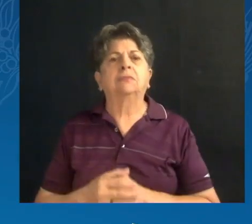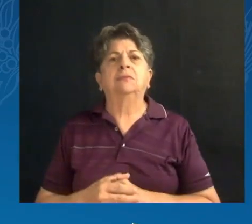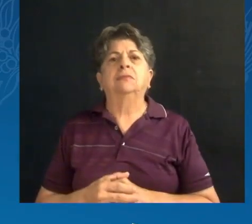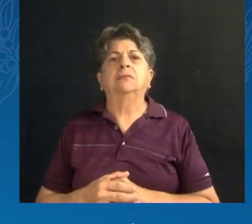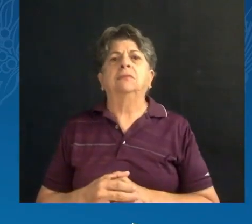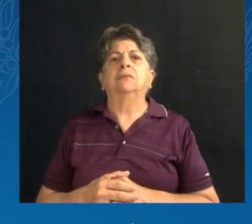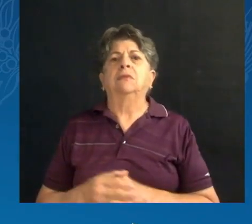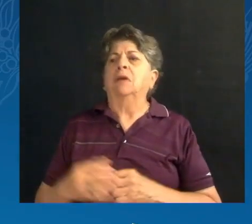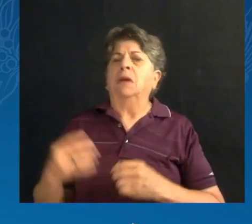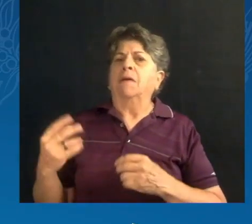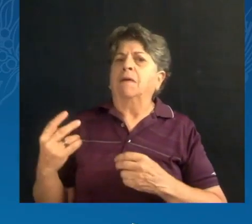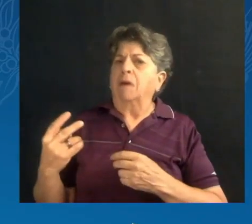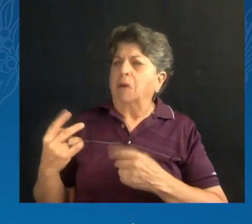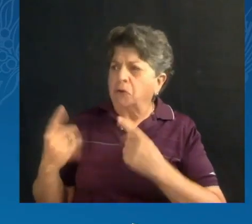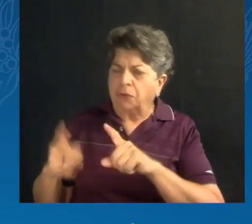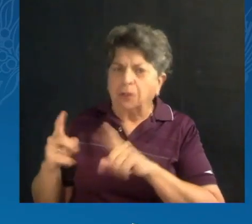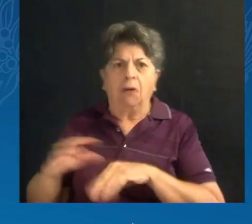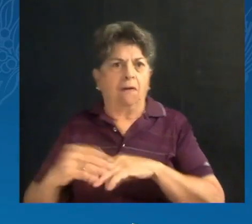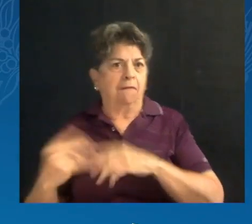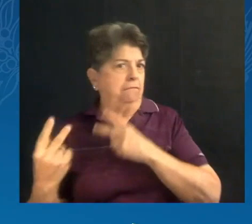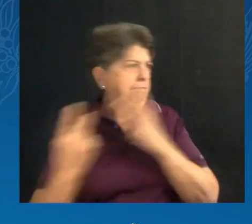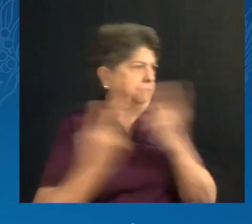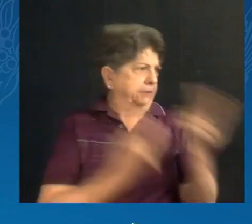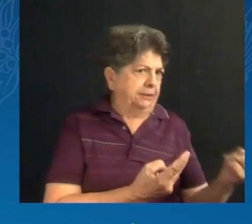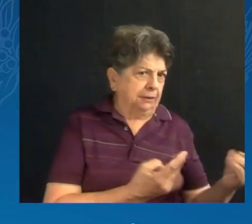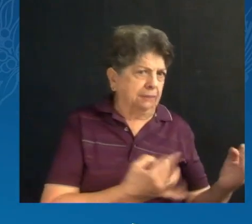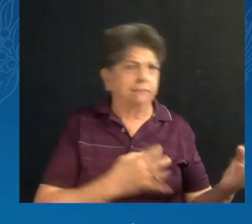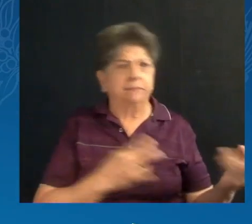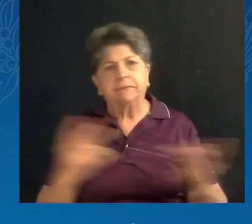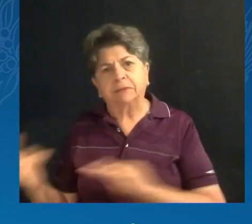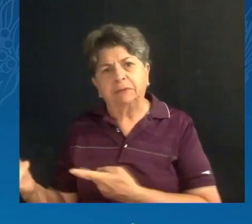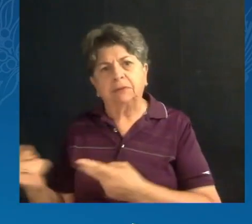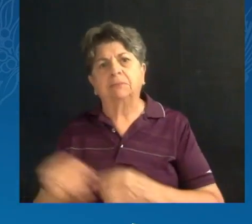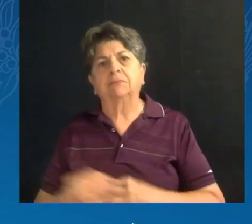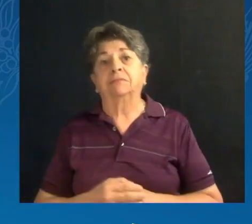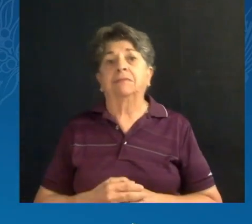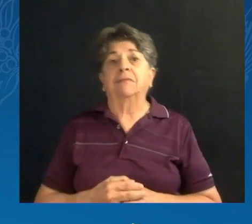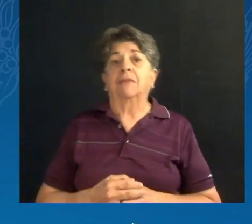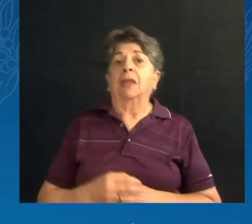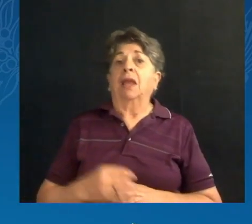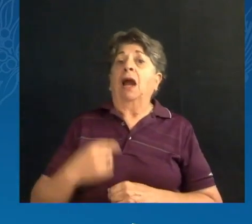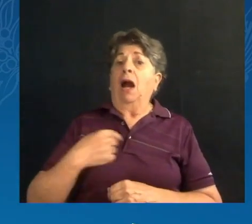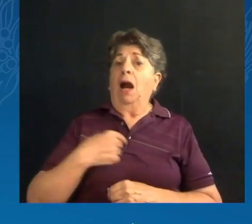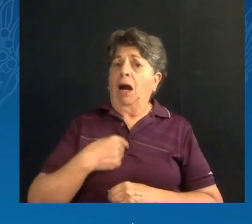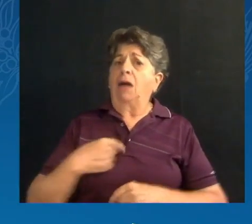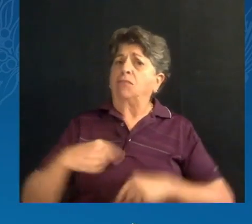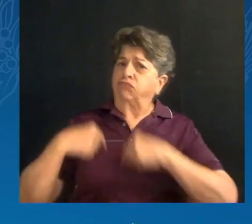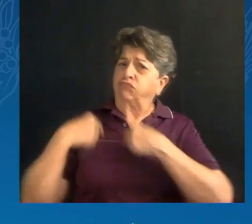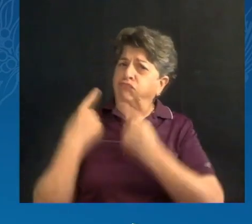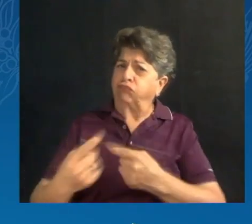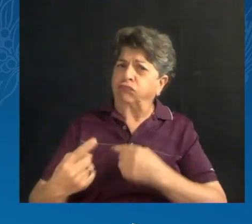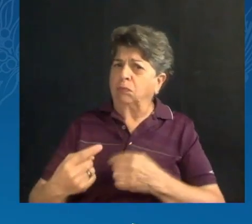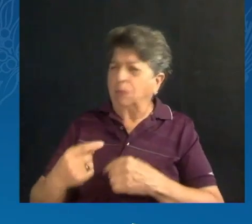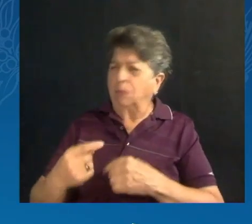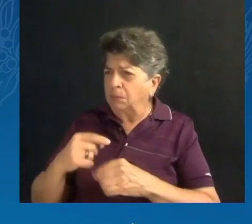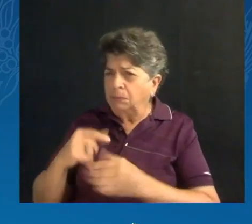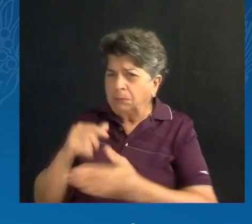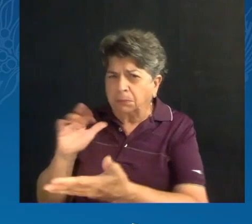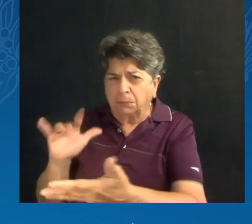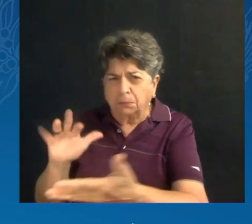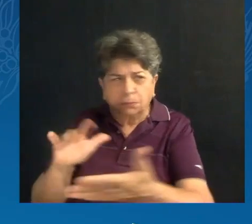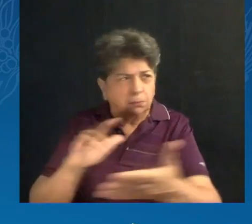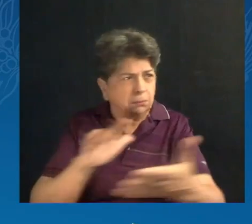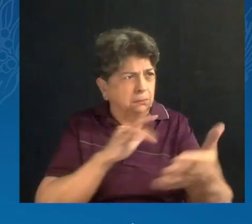in my time studying in the U.S. It's great to be back. Yesterday, I walked around Georgetown,